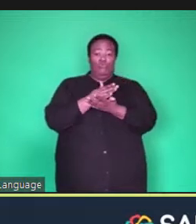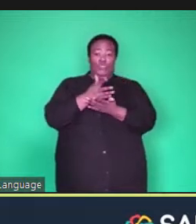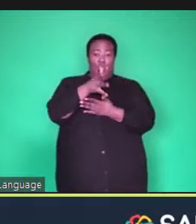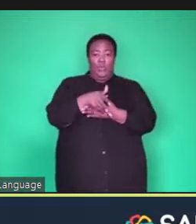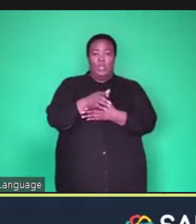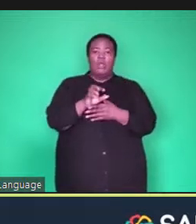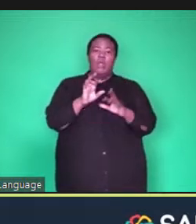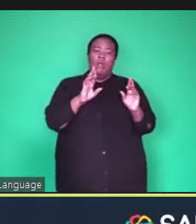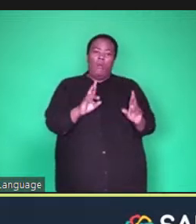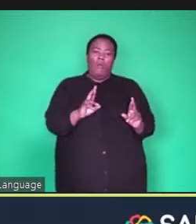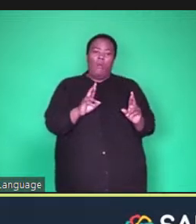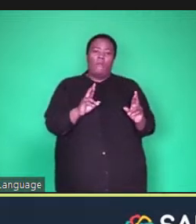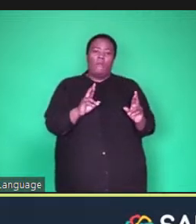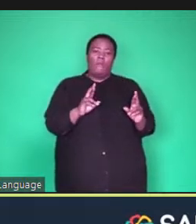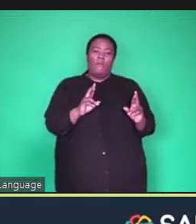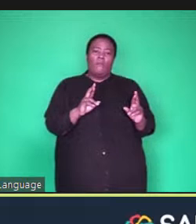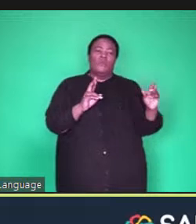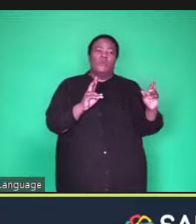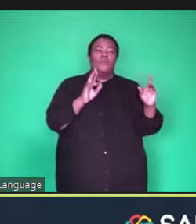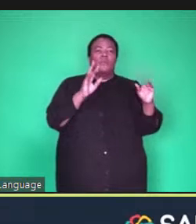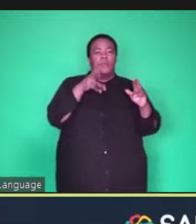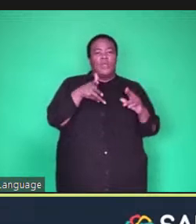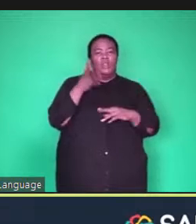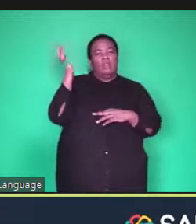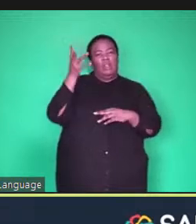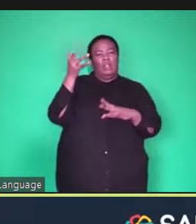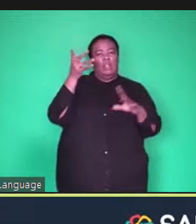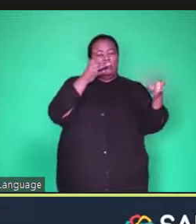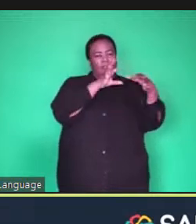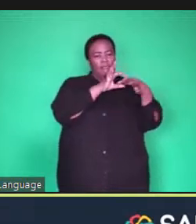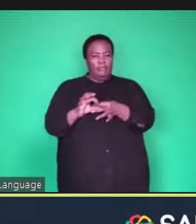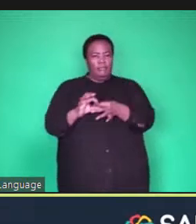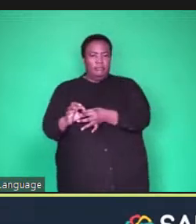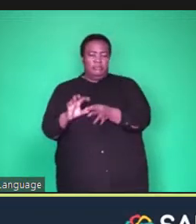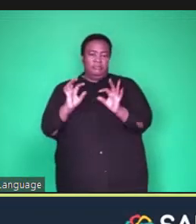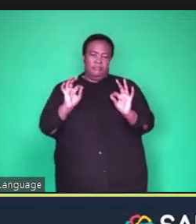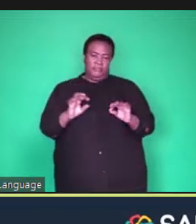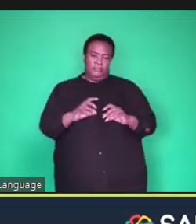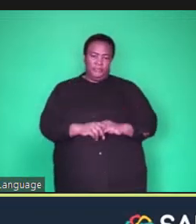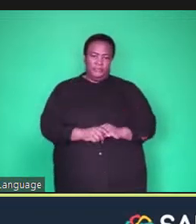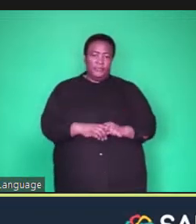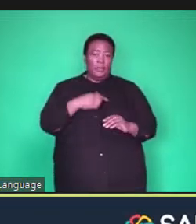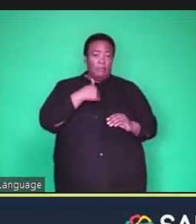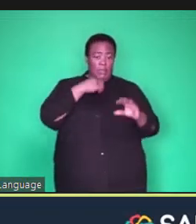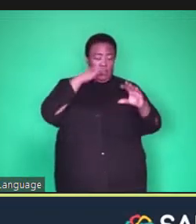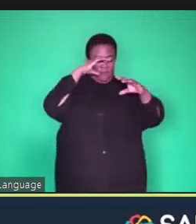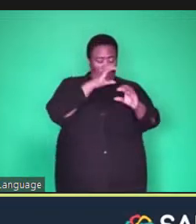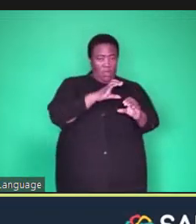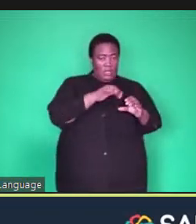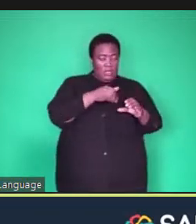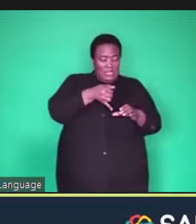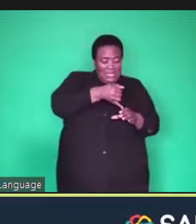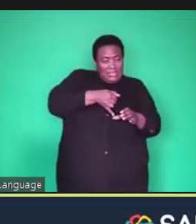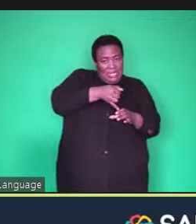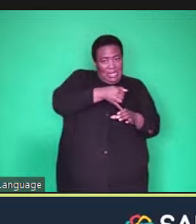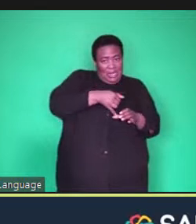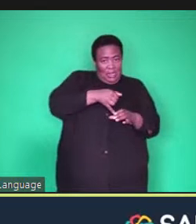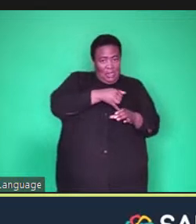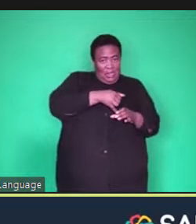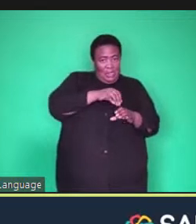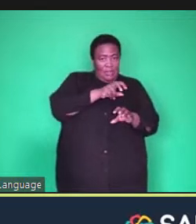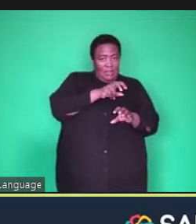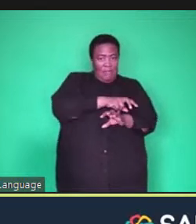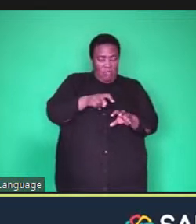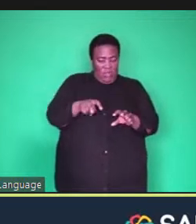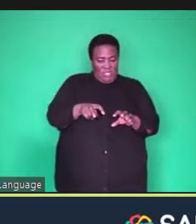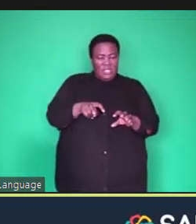a coherent way. I will focus on internal migration, even though,